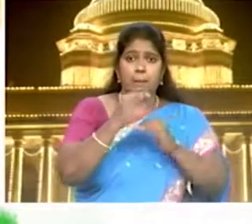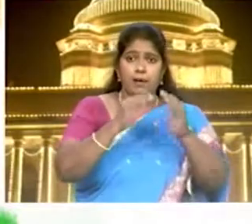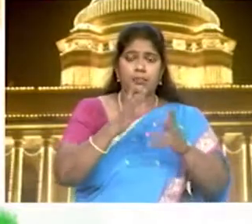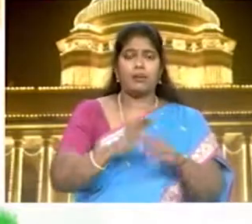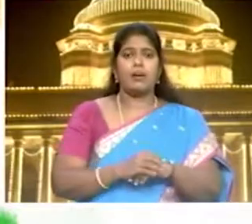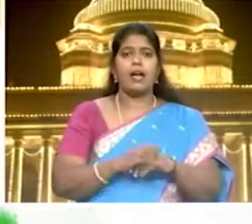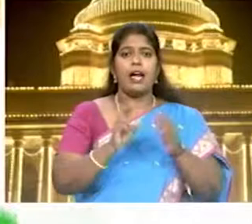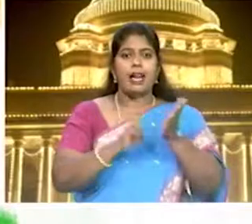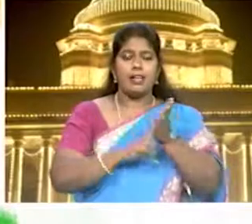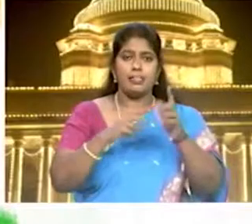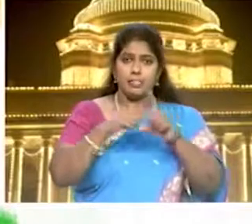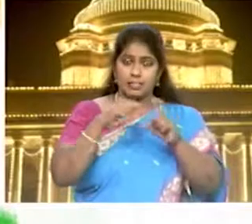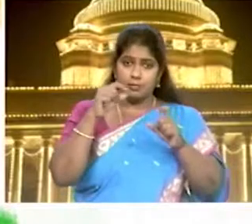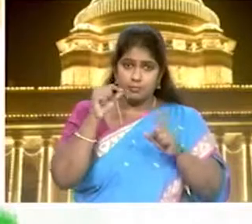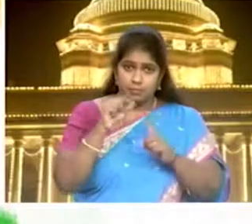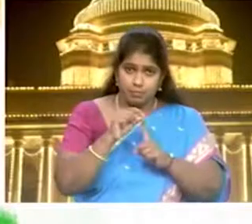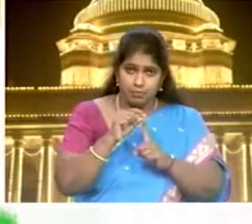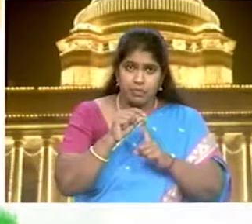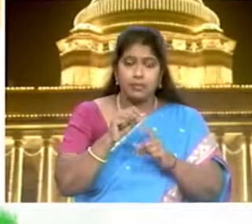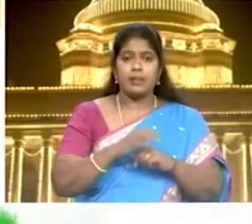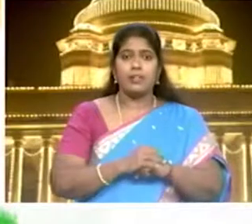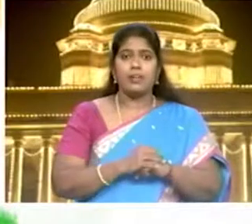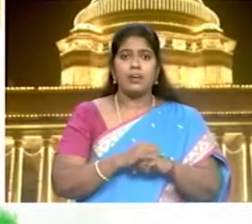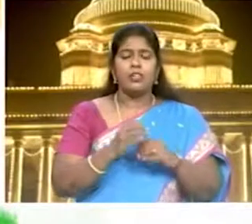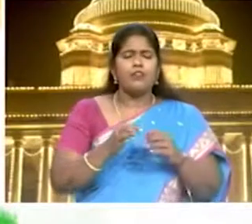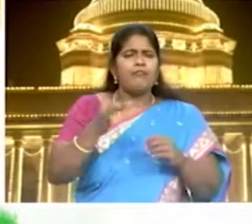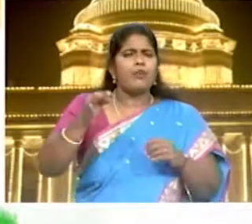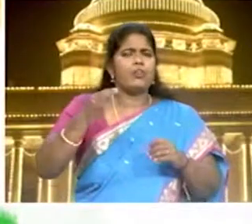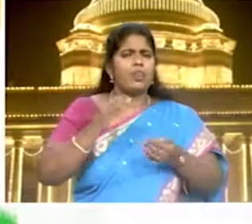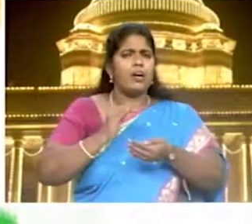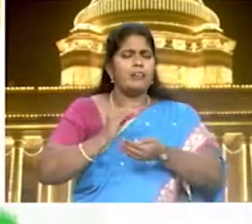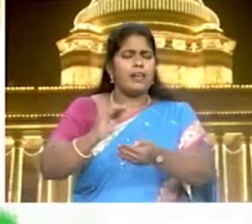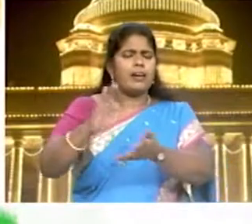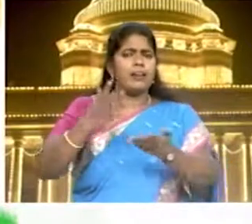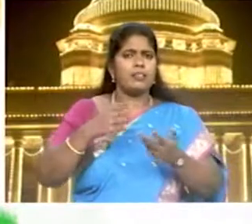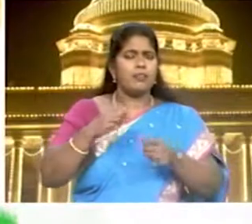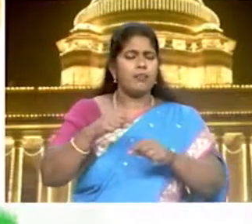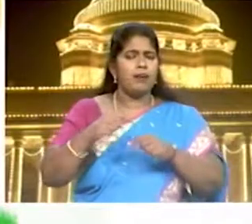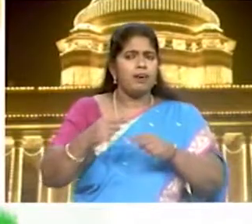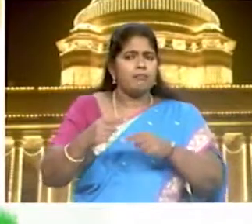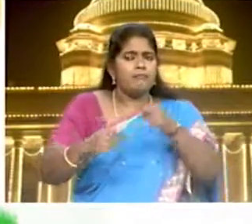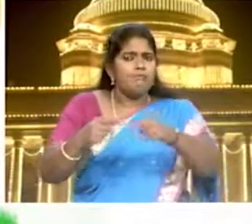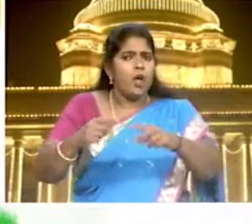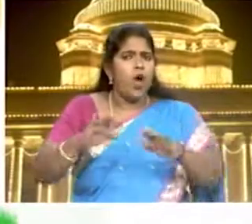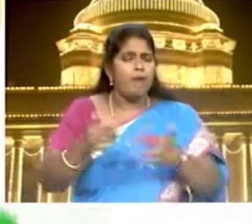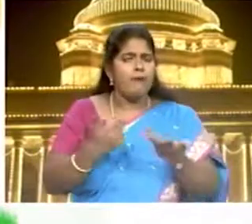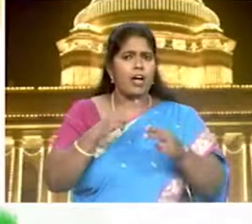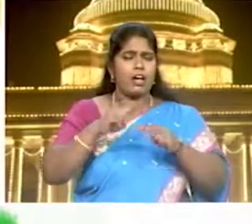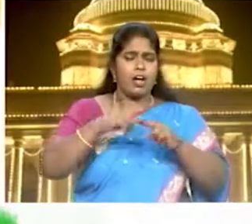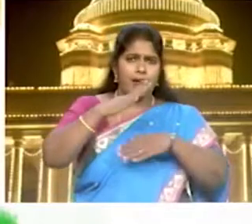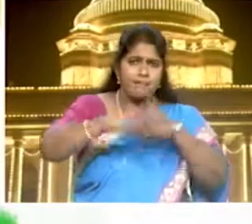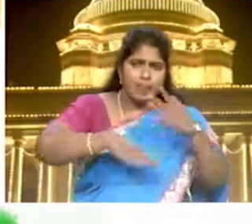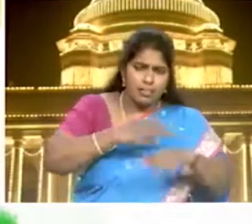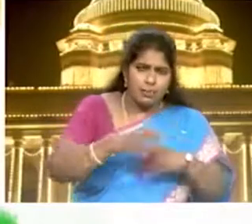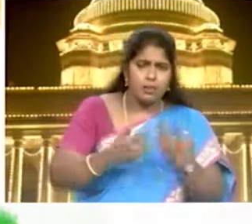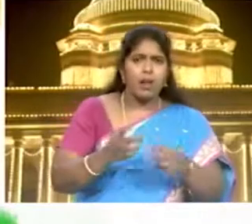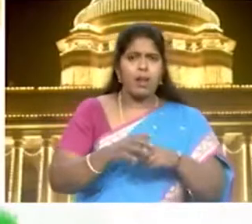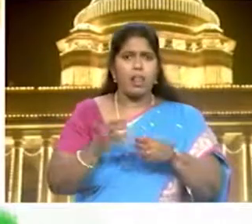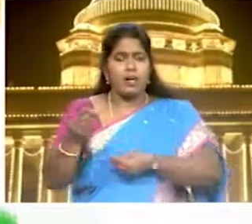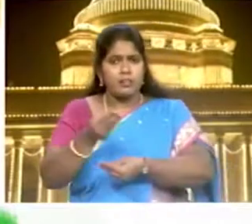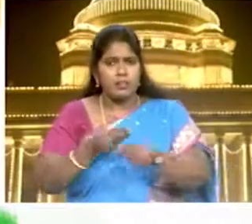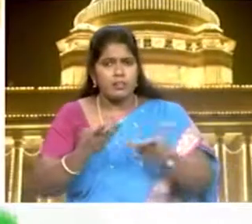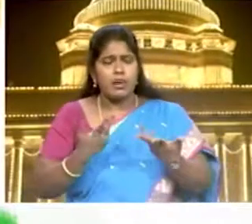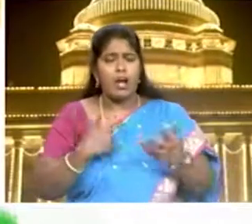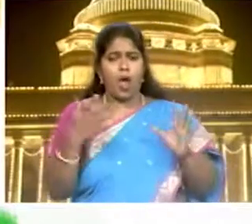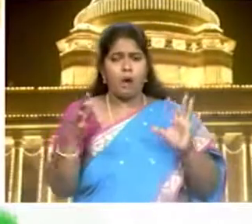at preparing the future generation for the next stage of industrial revolution while also